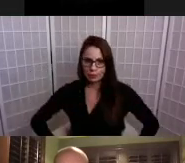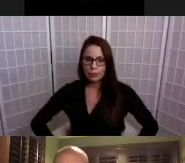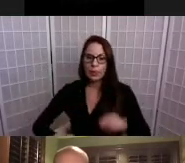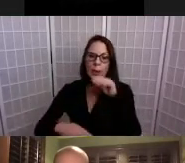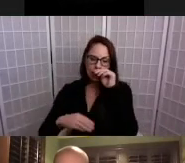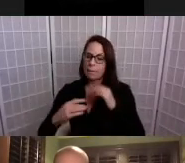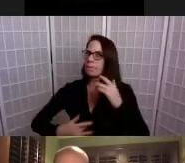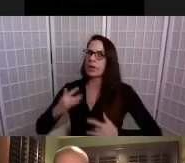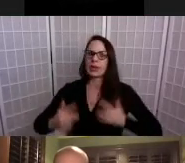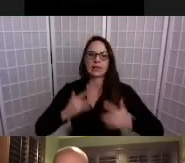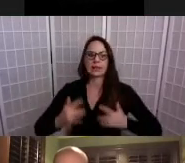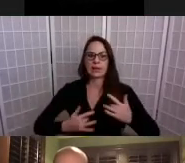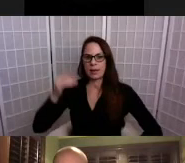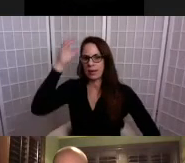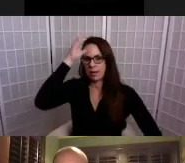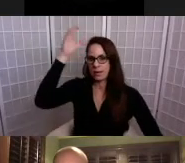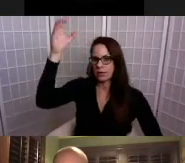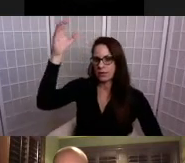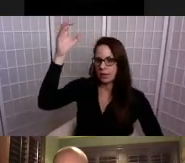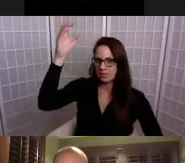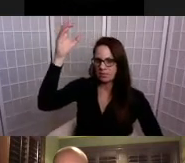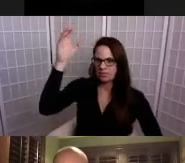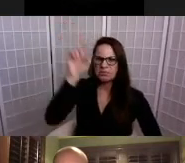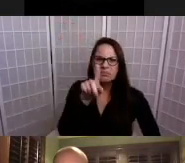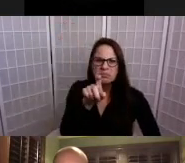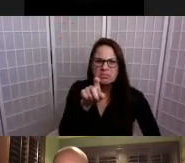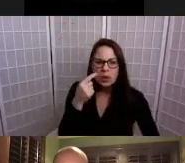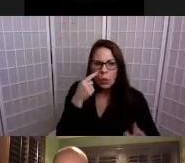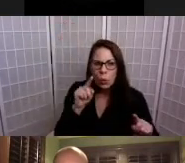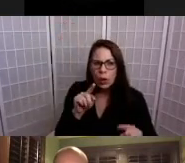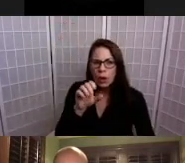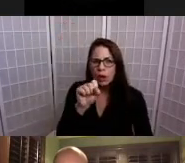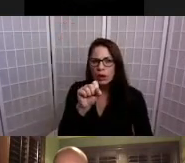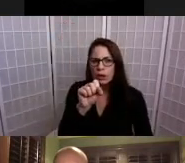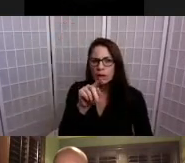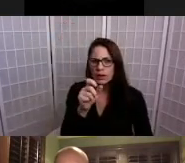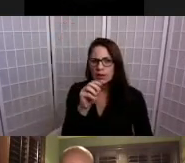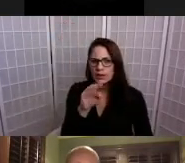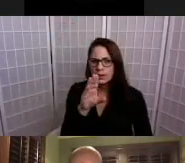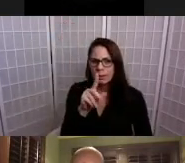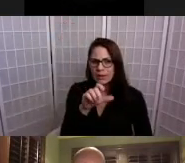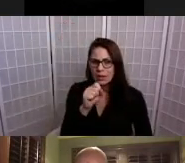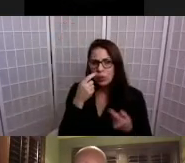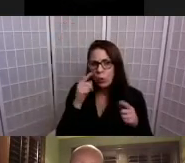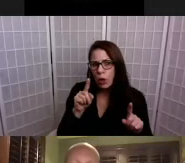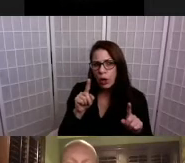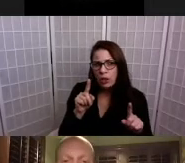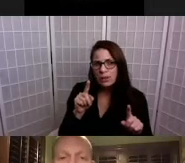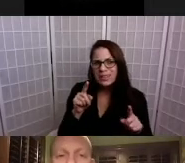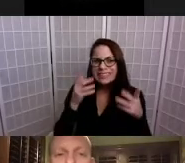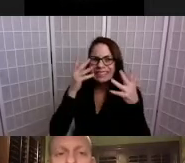exciting concept, but do they work? Do stem cells work? And unfortunately, at this time, there's